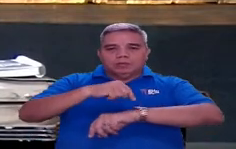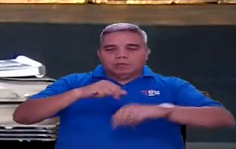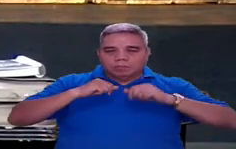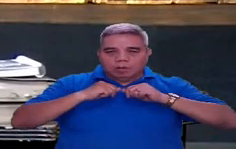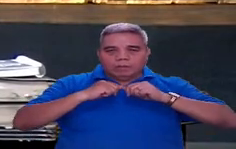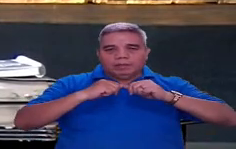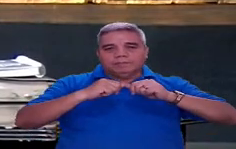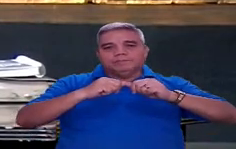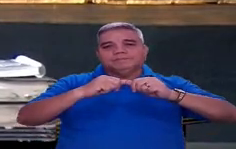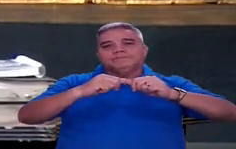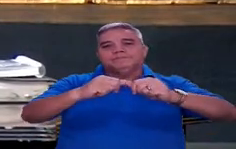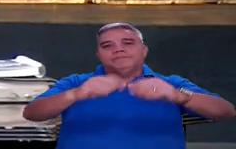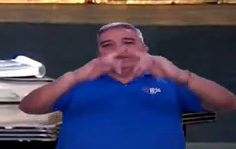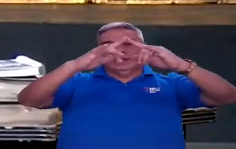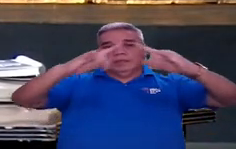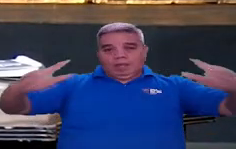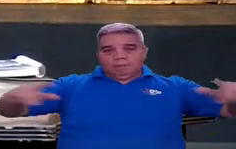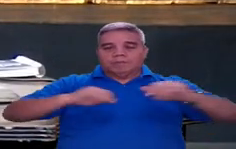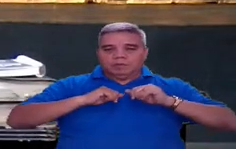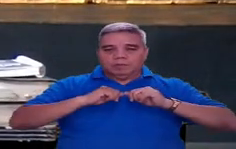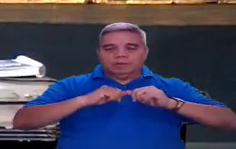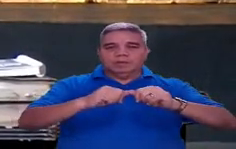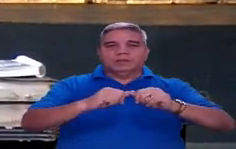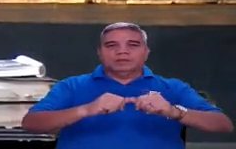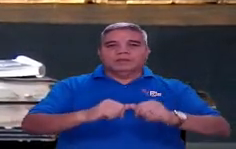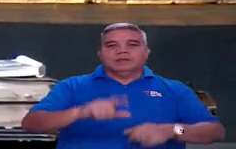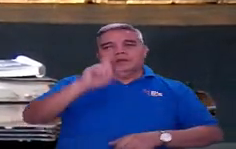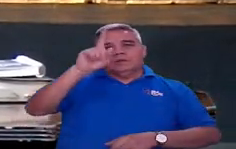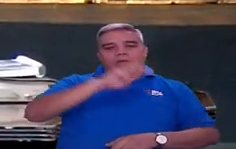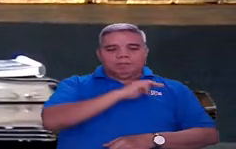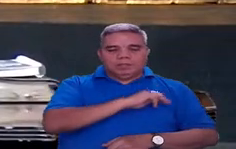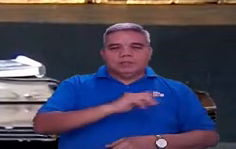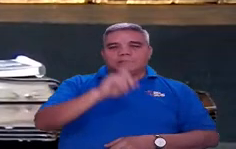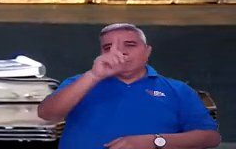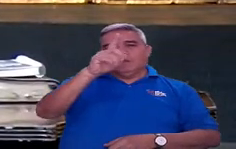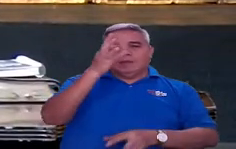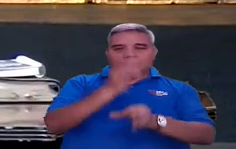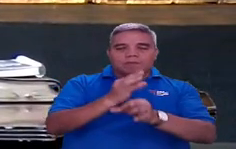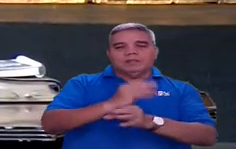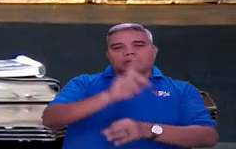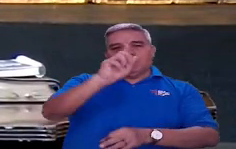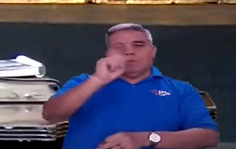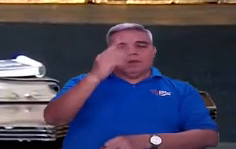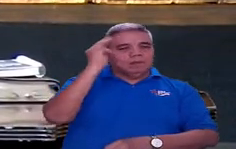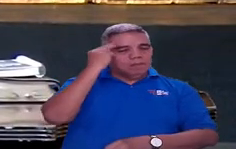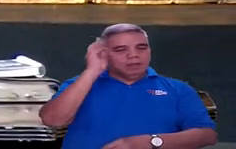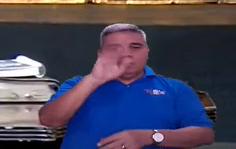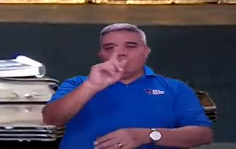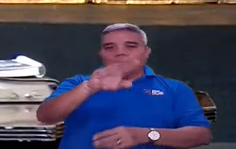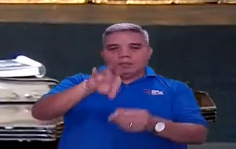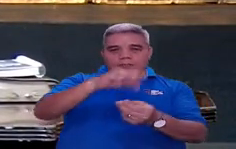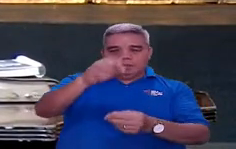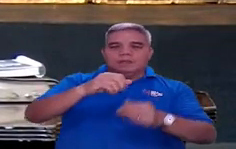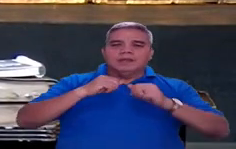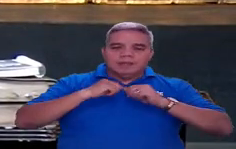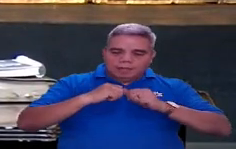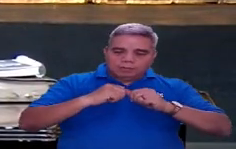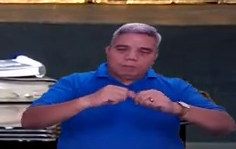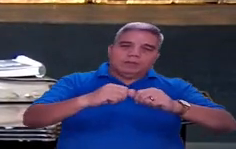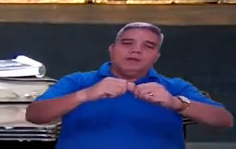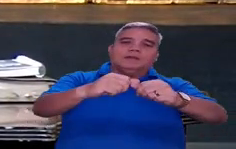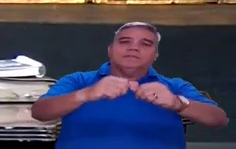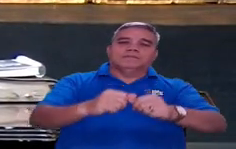going. Okay? Natay one mission, one faith, one mind, one spirit. Padayuno nato